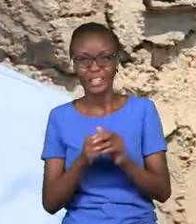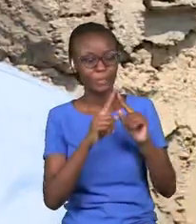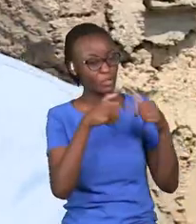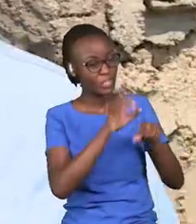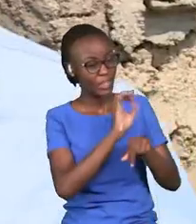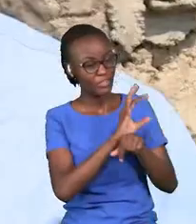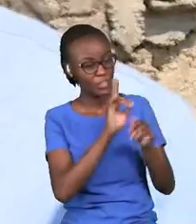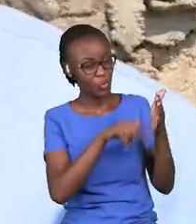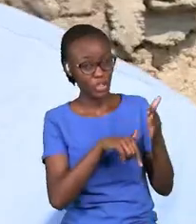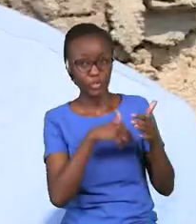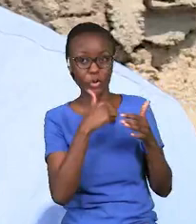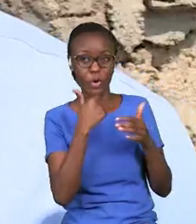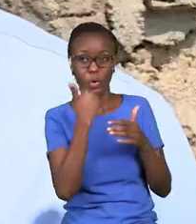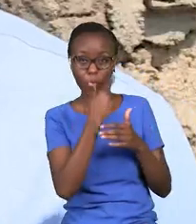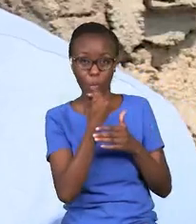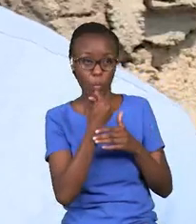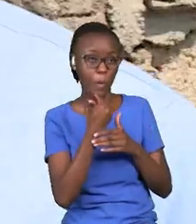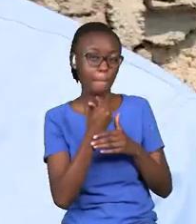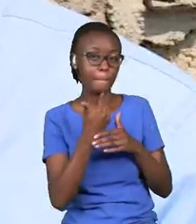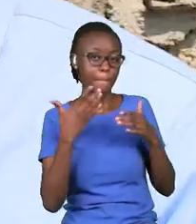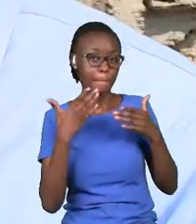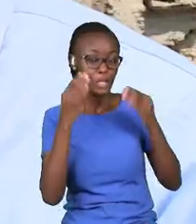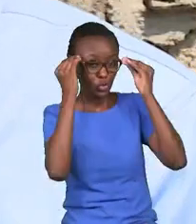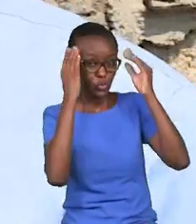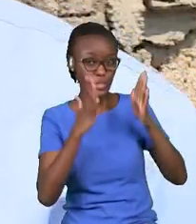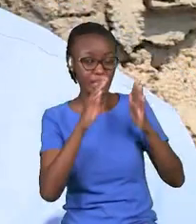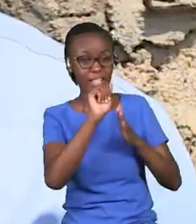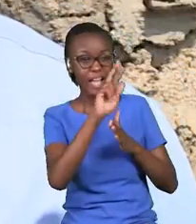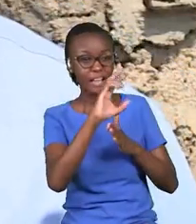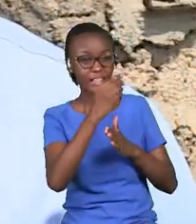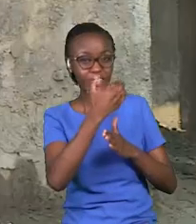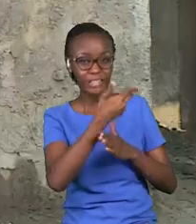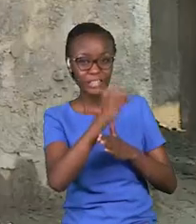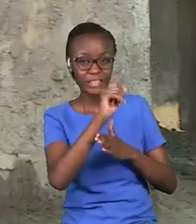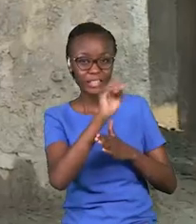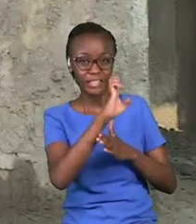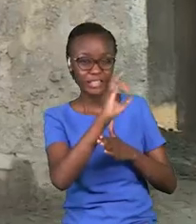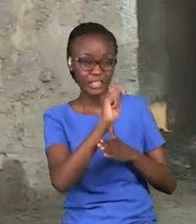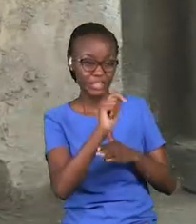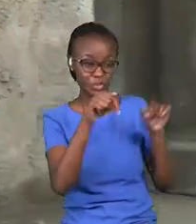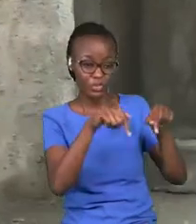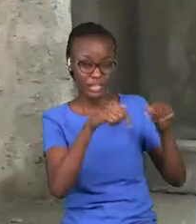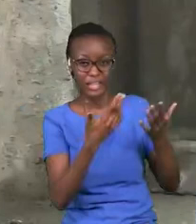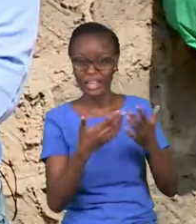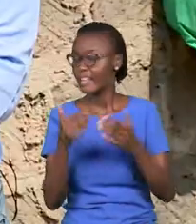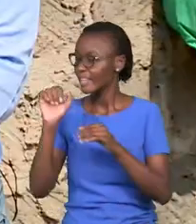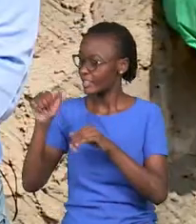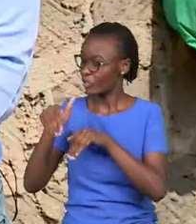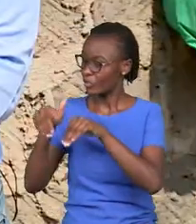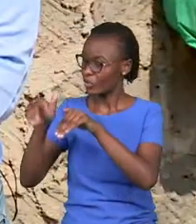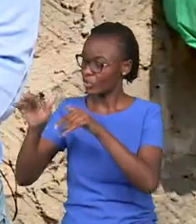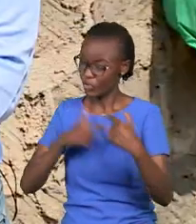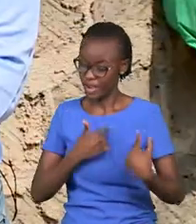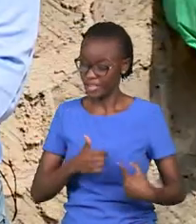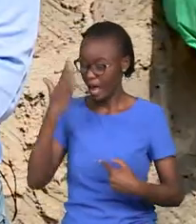advice do you have for aspiring architects or students of architecture today? I'll just encourage them, follow your heart, and you know what's